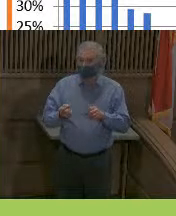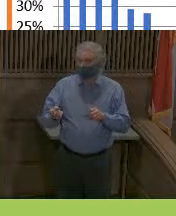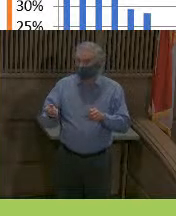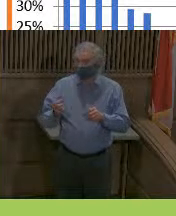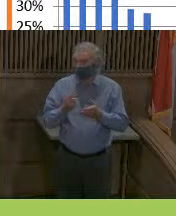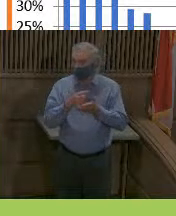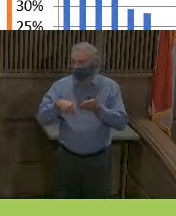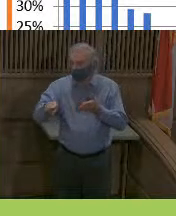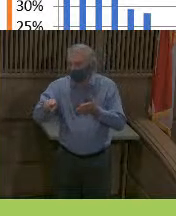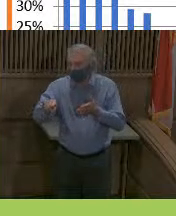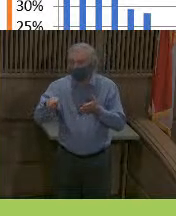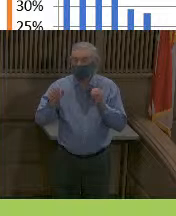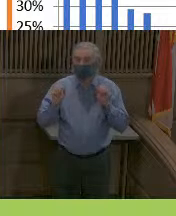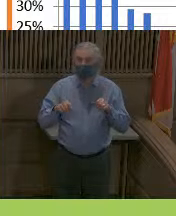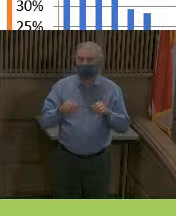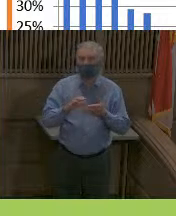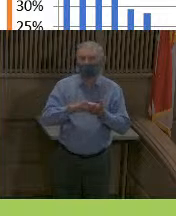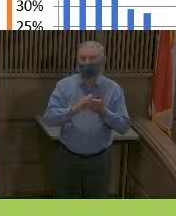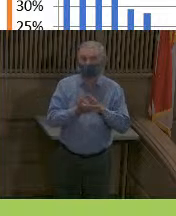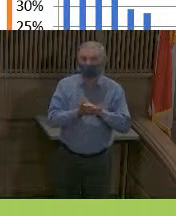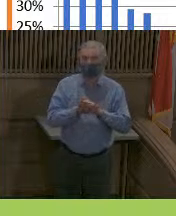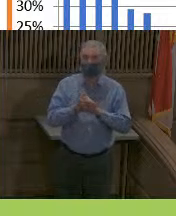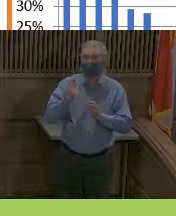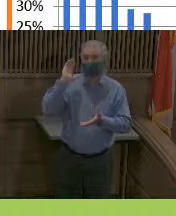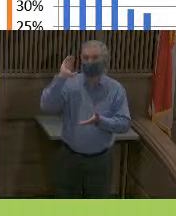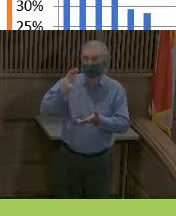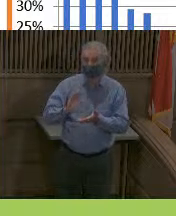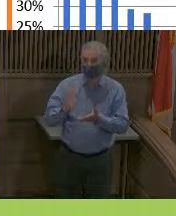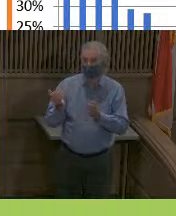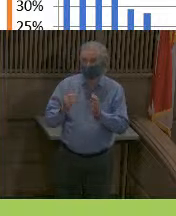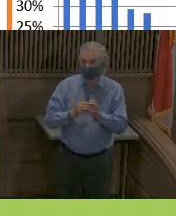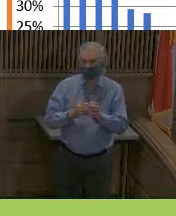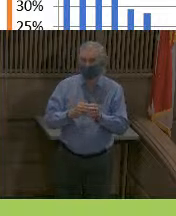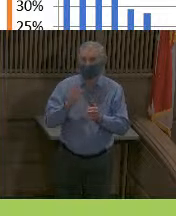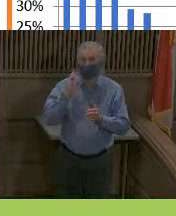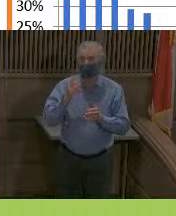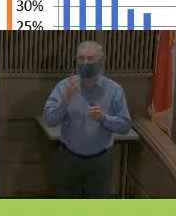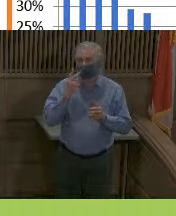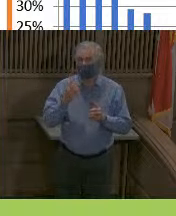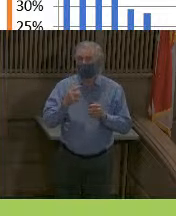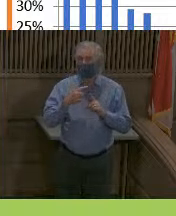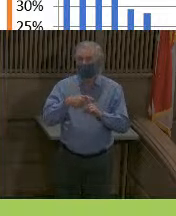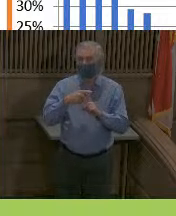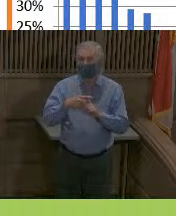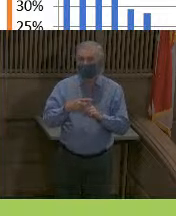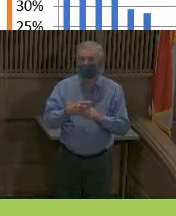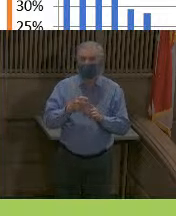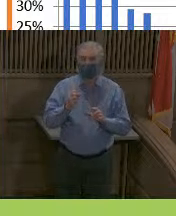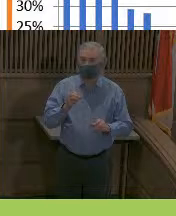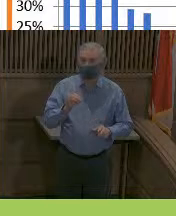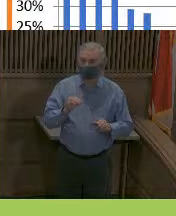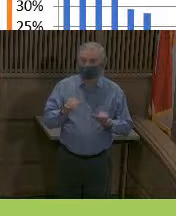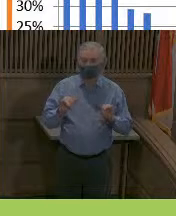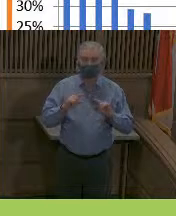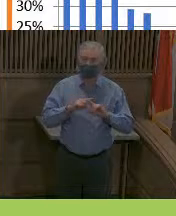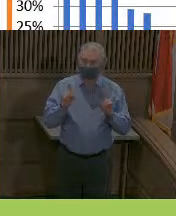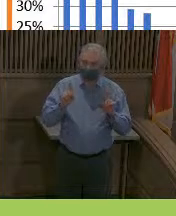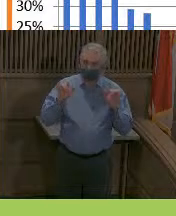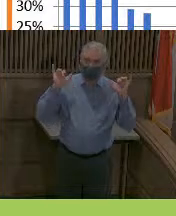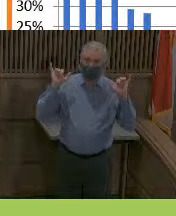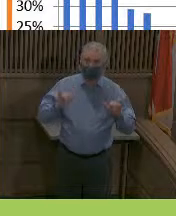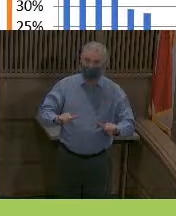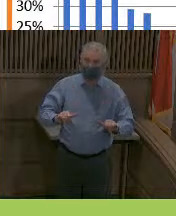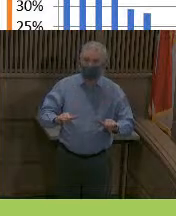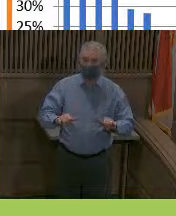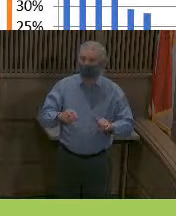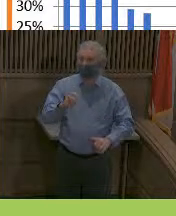going to remain to see. The next few days are going to tell us a lot. It's going to be important, though, that we remain vigilant and do those things that we've been talking